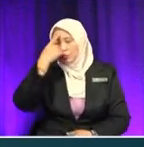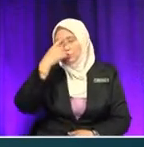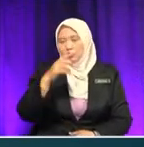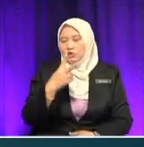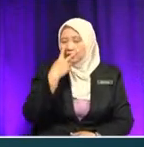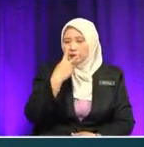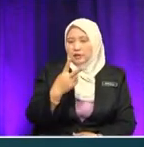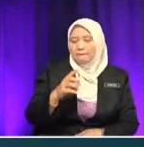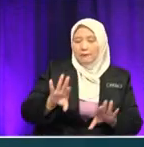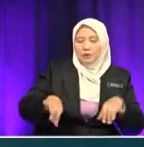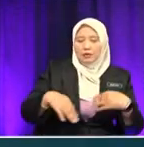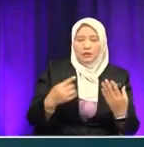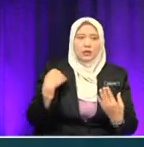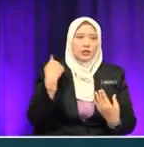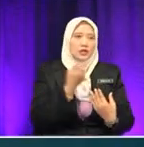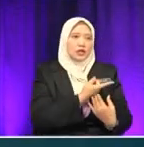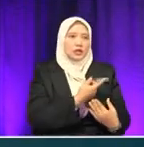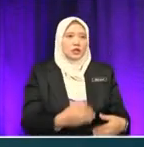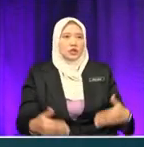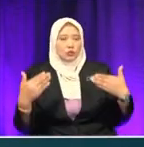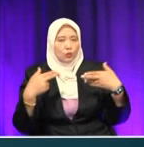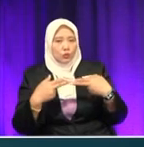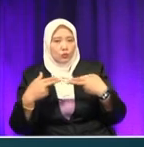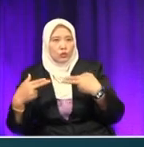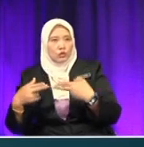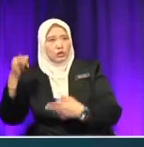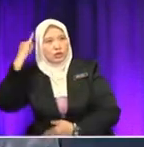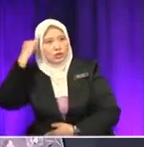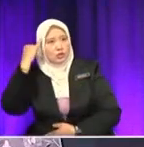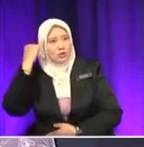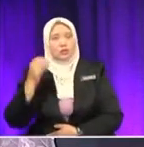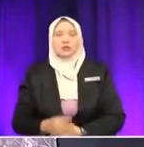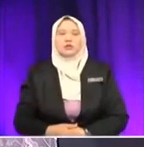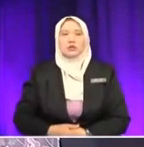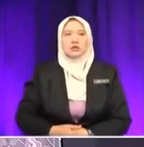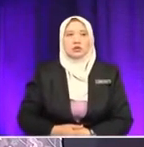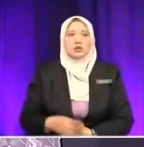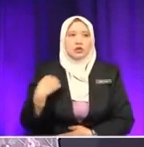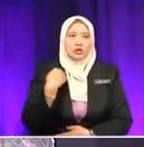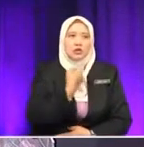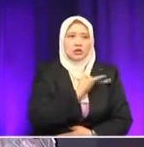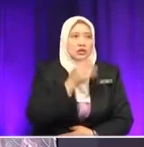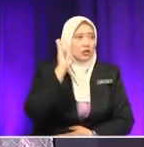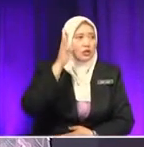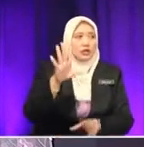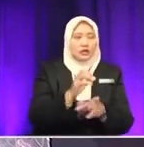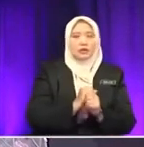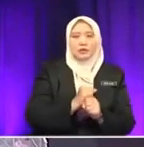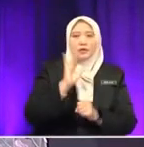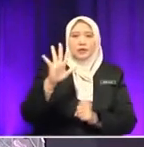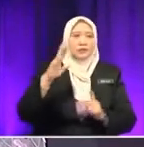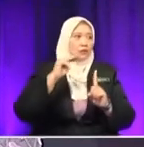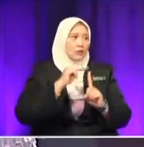the tone. Mm-hmm. If you link the ideas well, you will definitely have the right tone of writing. And of course, your